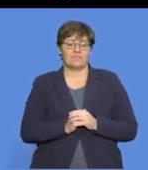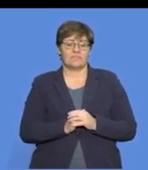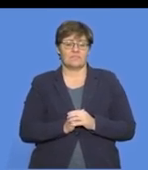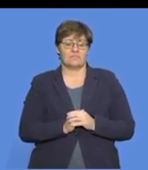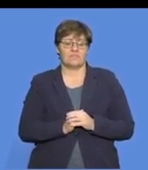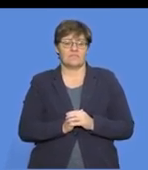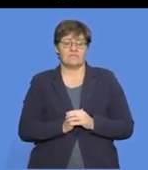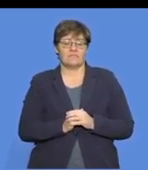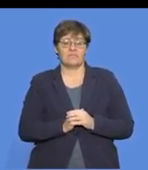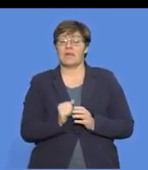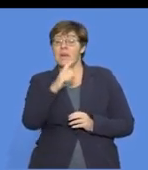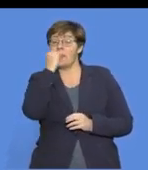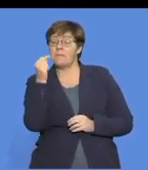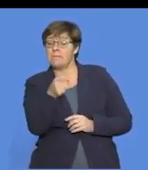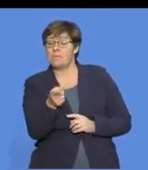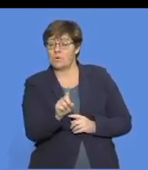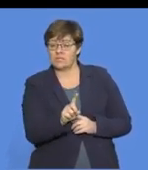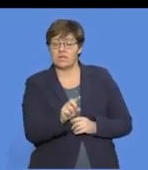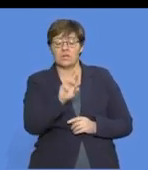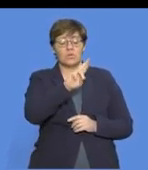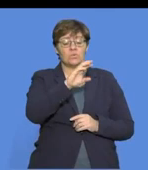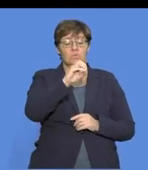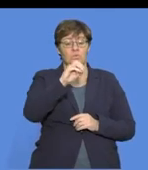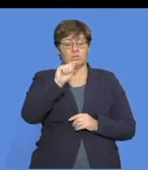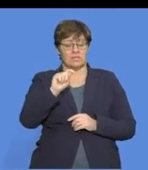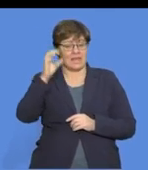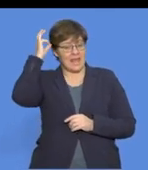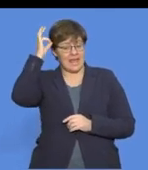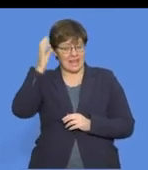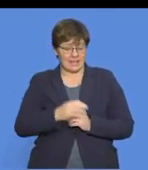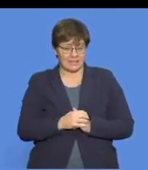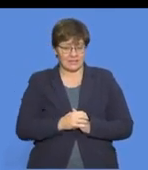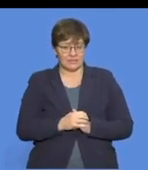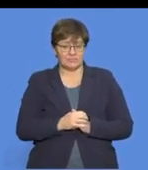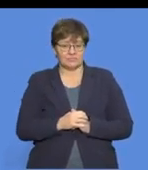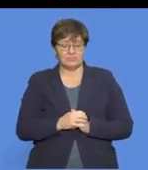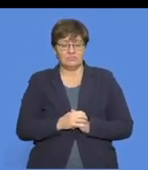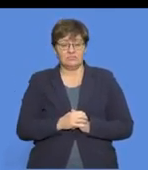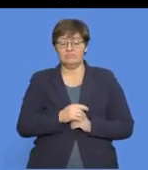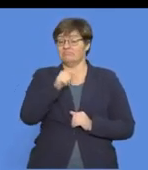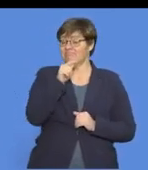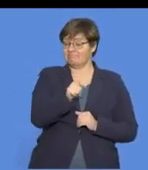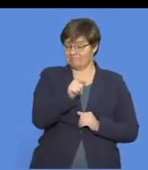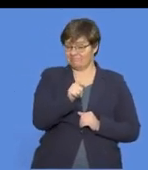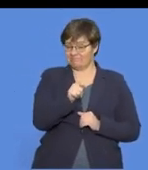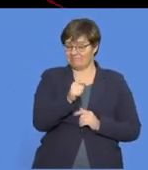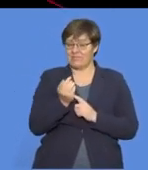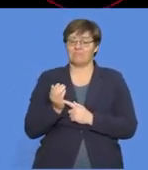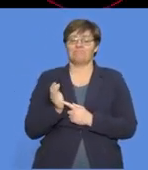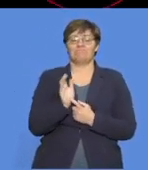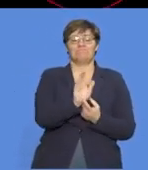They are called root hairs. And this is a picture of